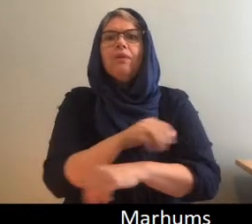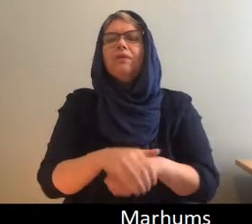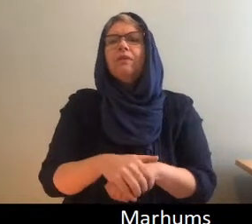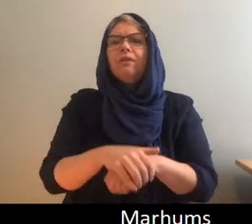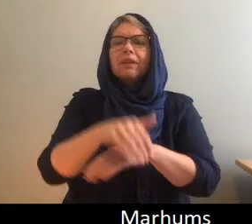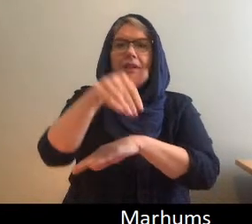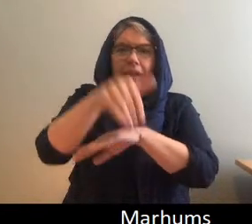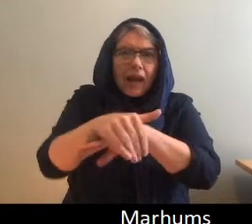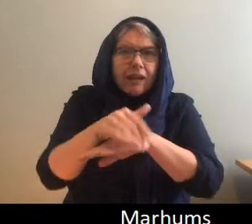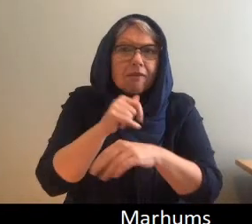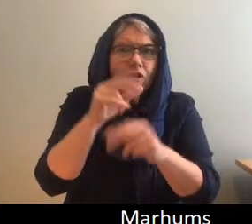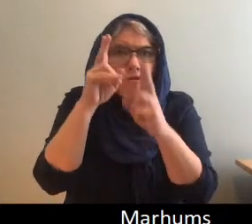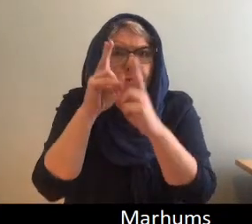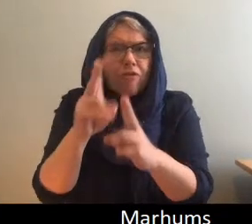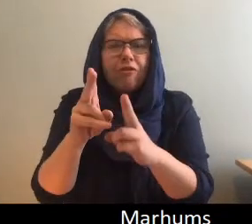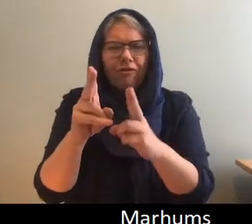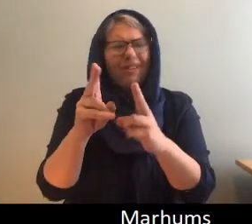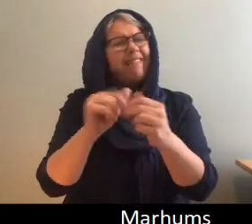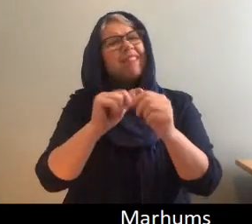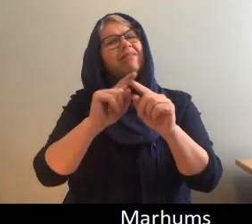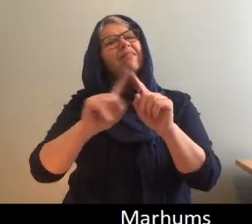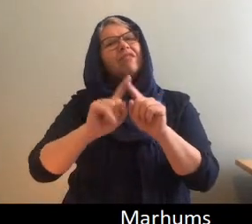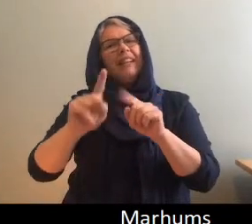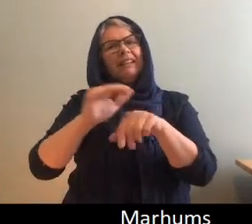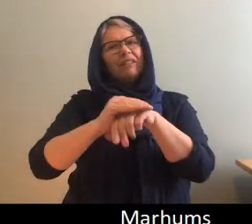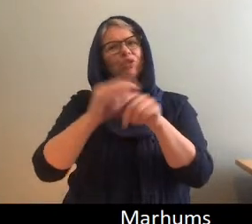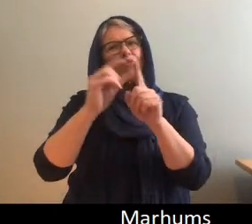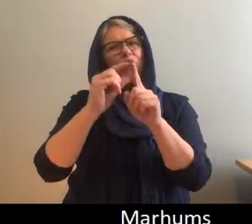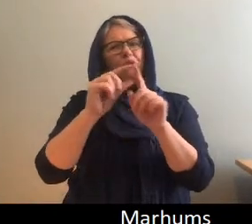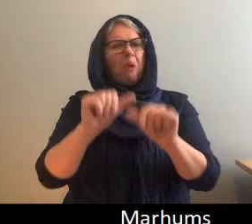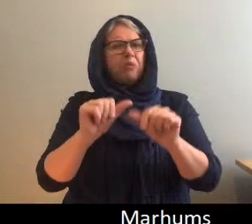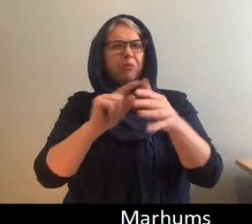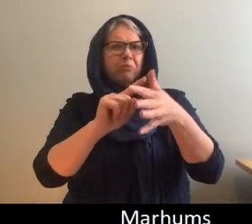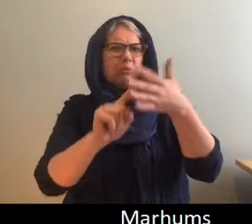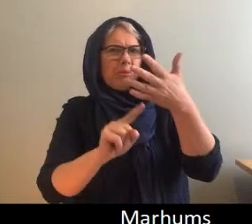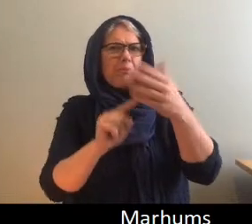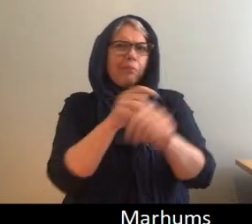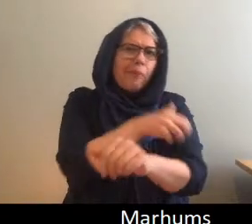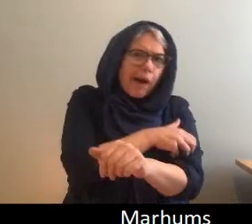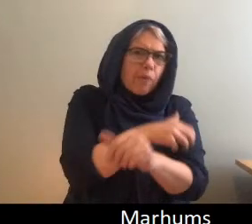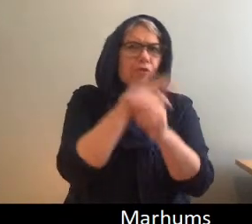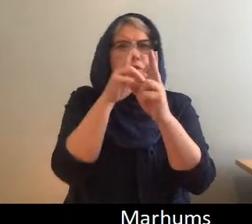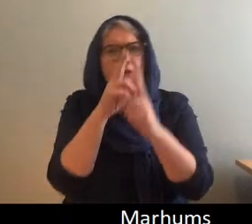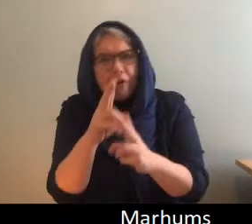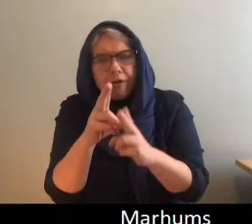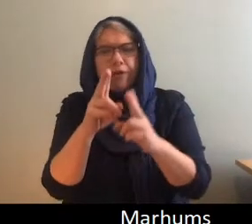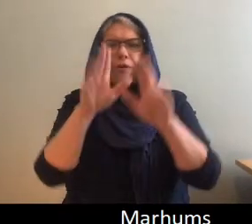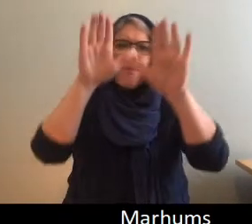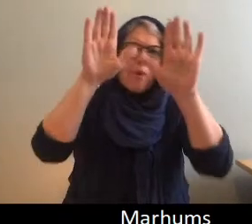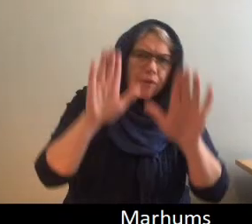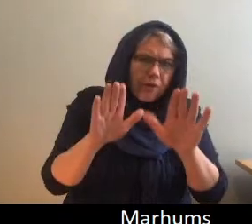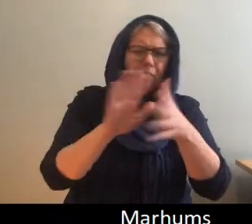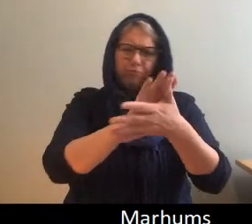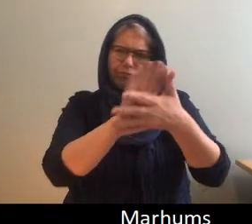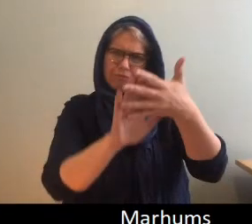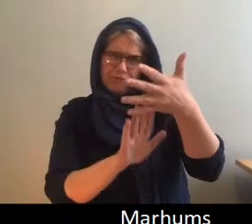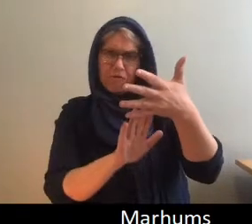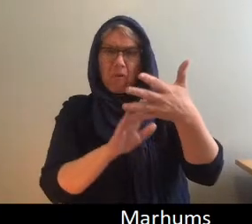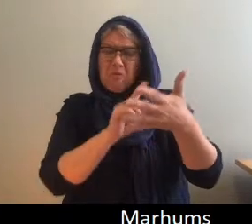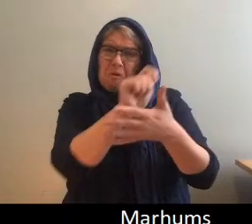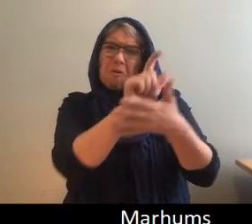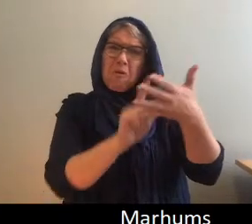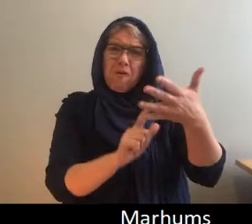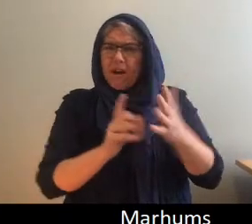surah, what was revealed, because the verse starts out after Bismillah ar-Rahman ar-Rahim, the very first